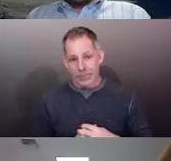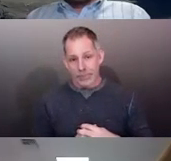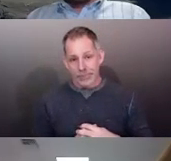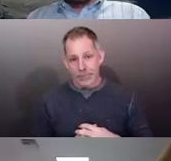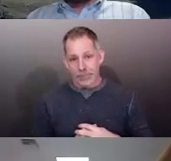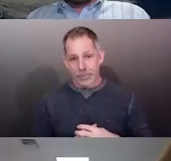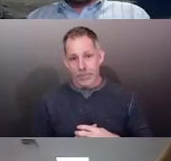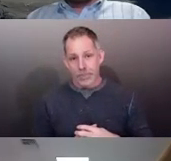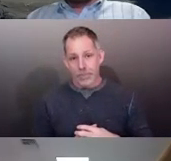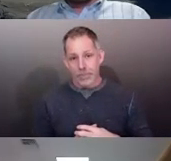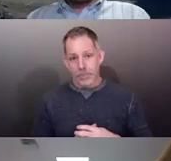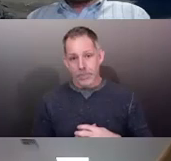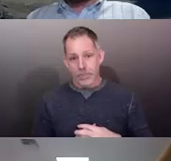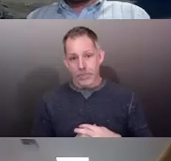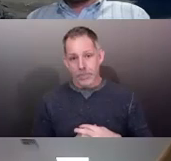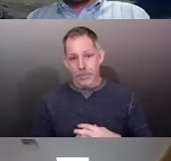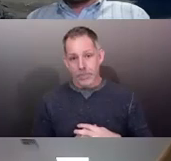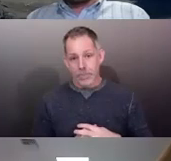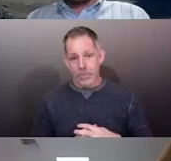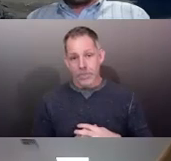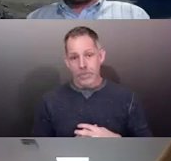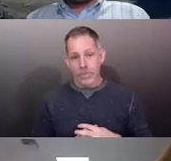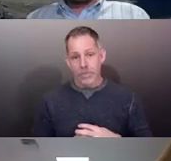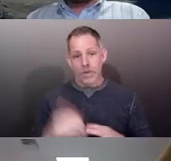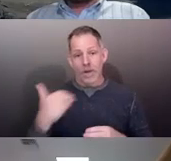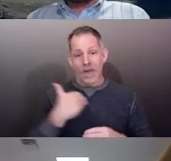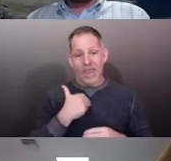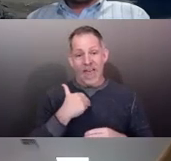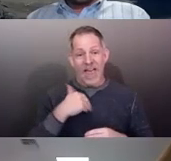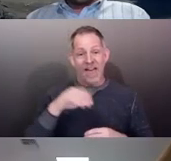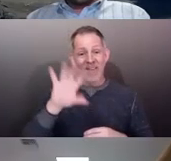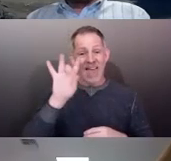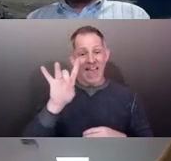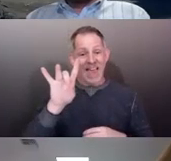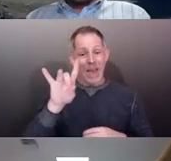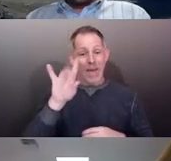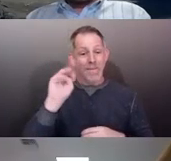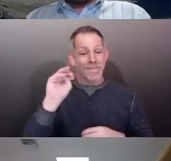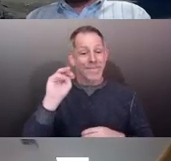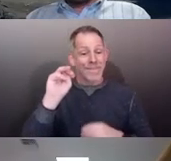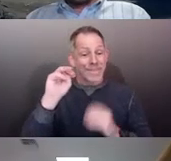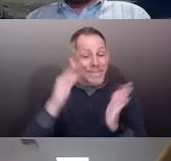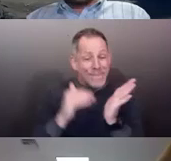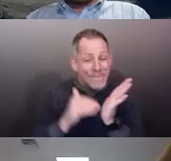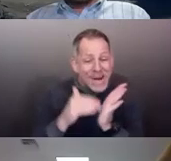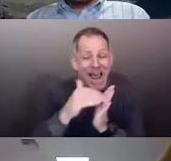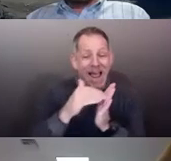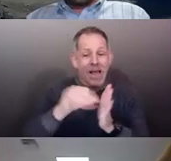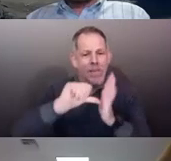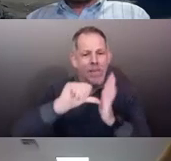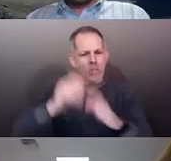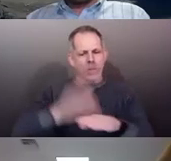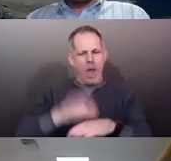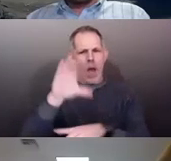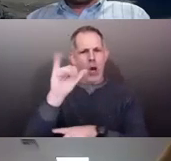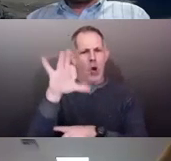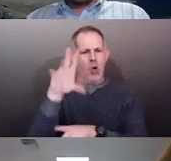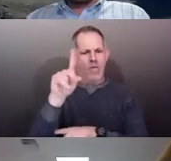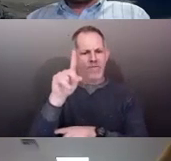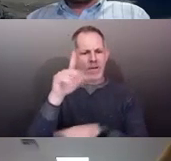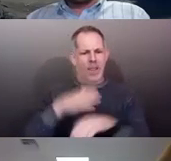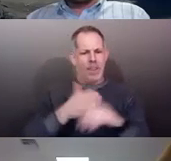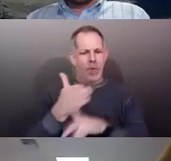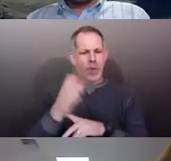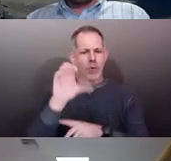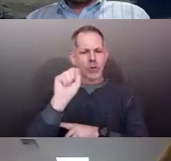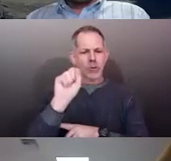provided regular newsletters. We've done translation into other languages. I can't say enough about the massive amount of work they've done to